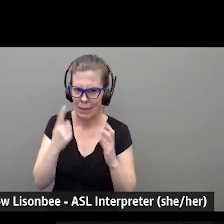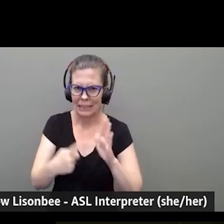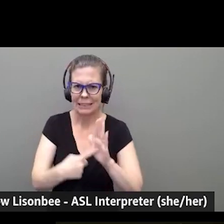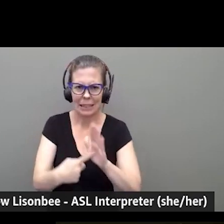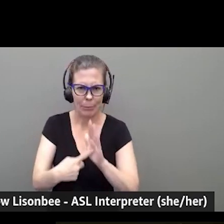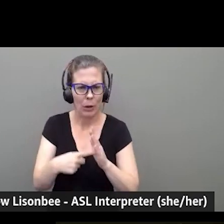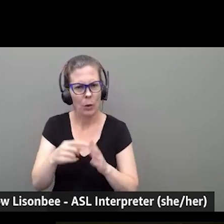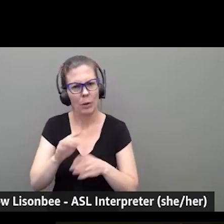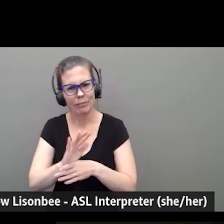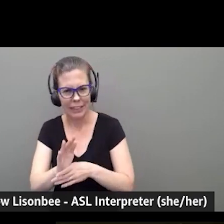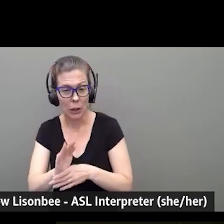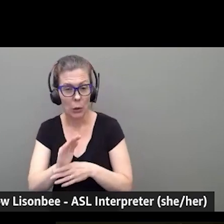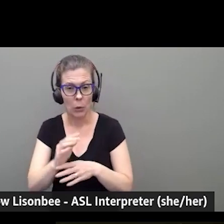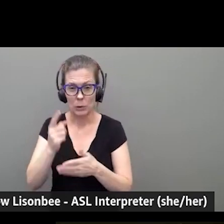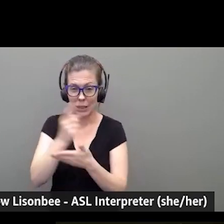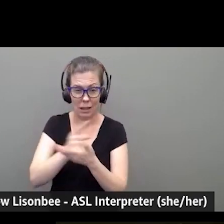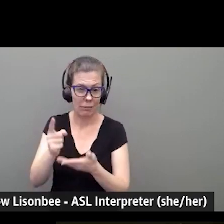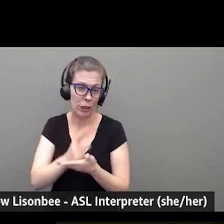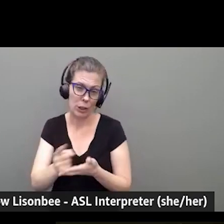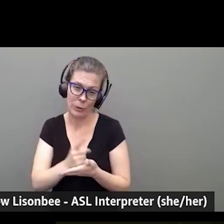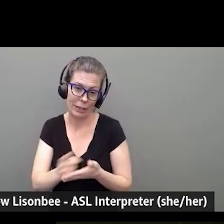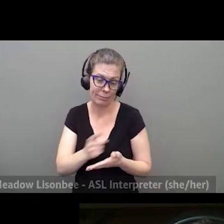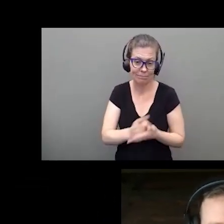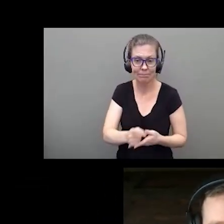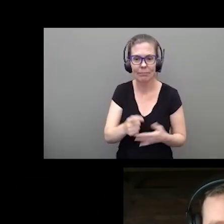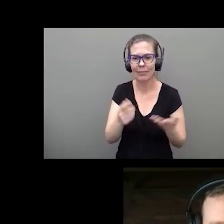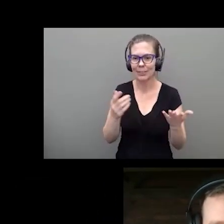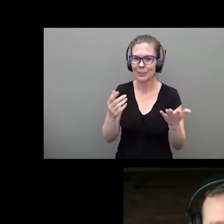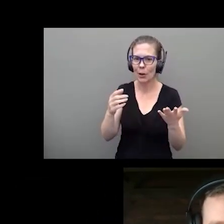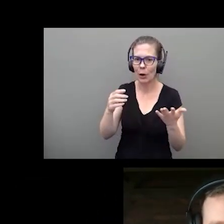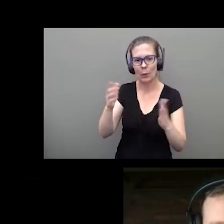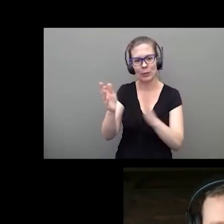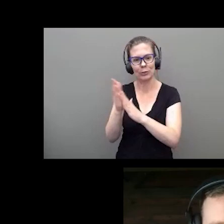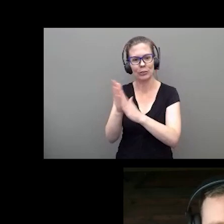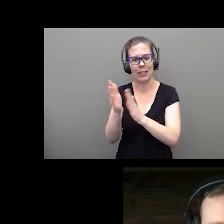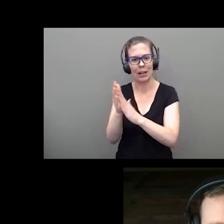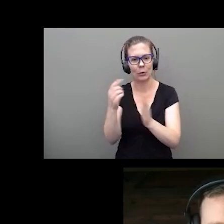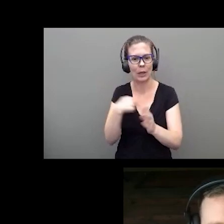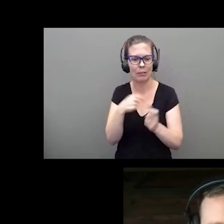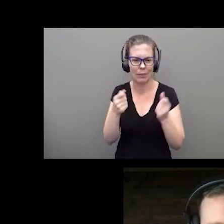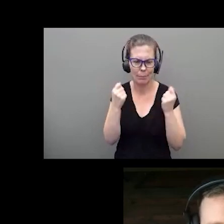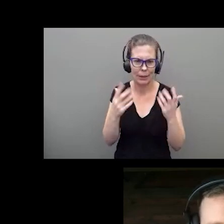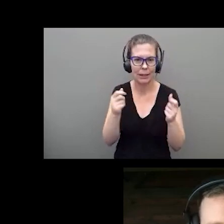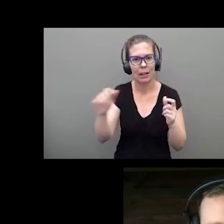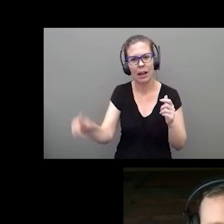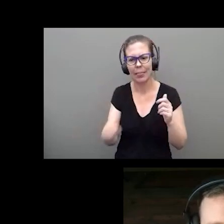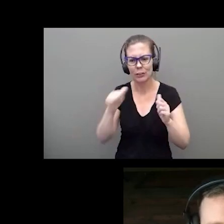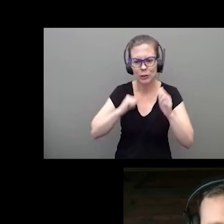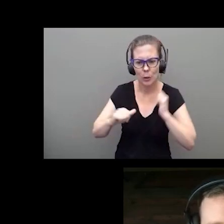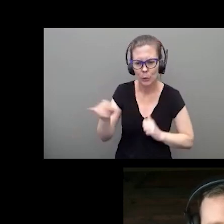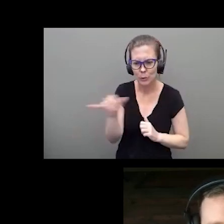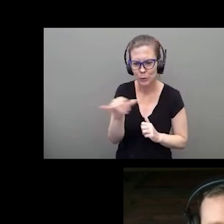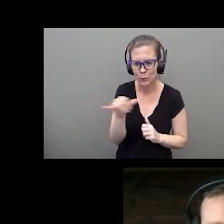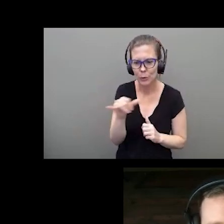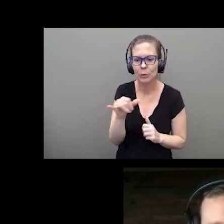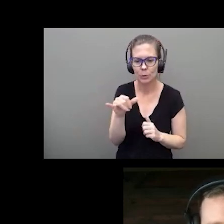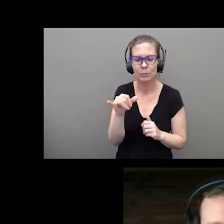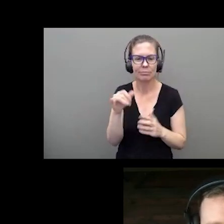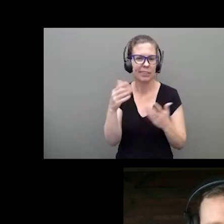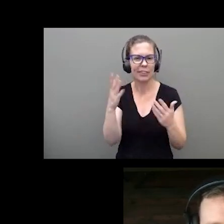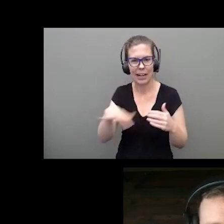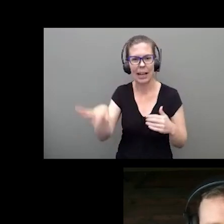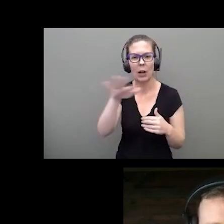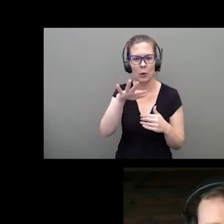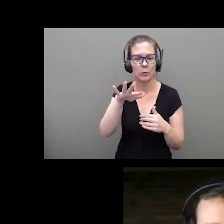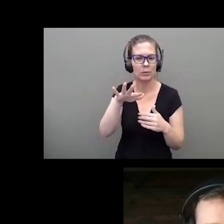and videos on a weekly basis. And, you know, a shout-out, we have a bunch of other shows as well that are out there on